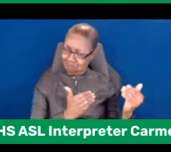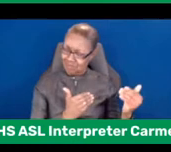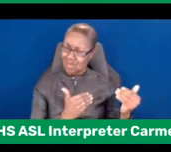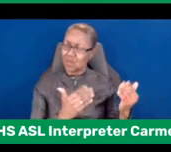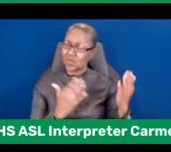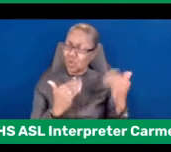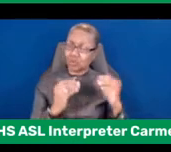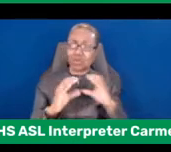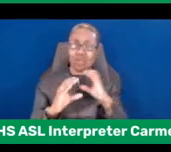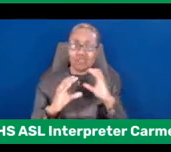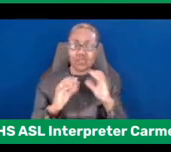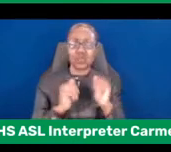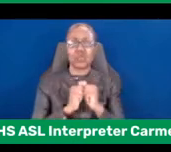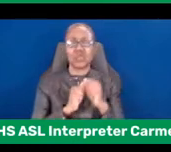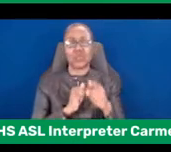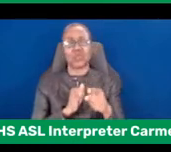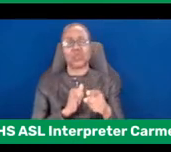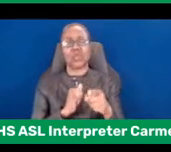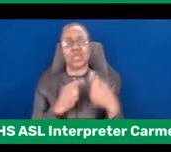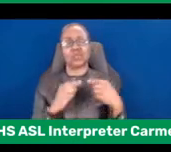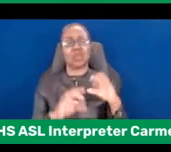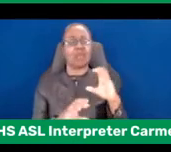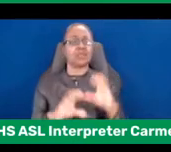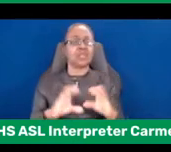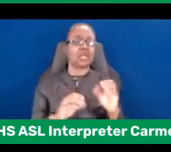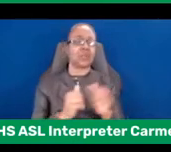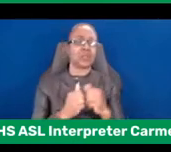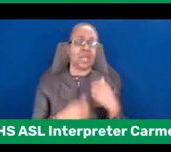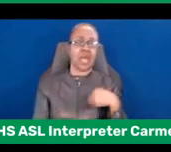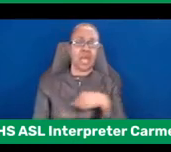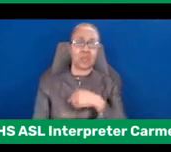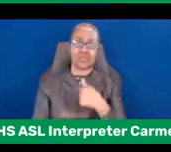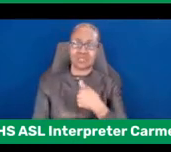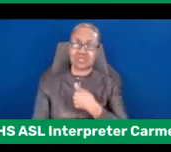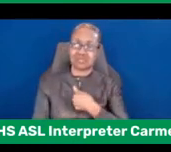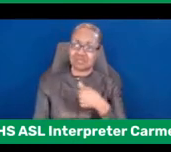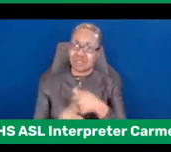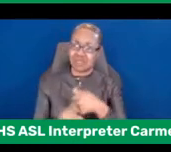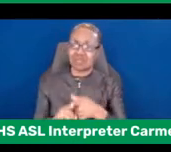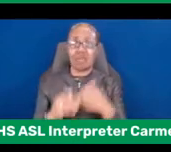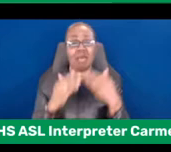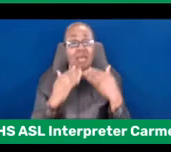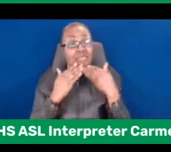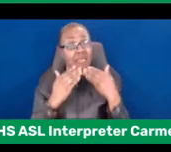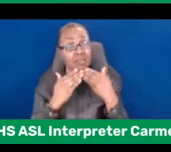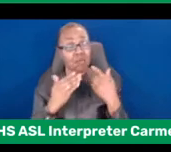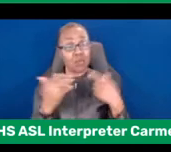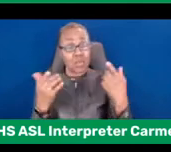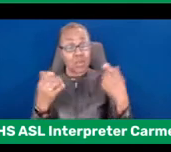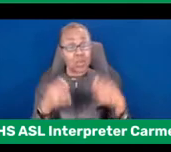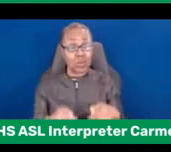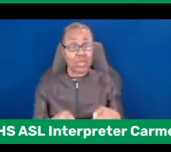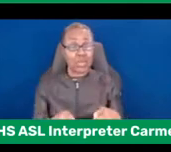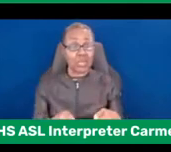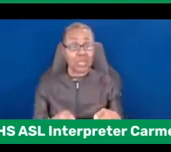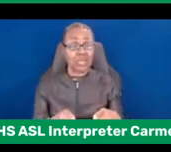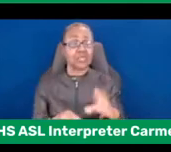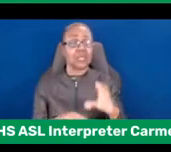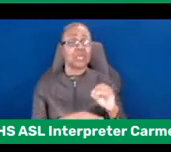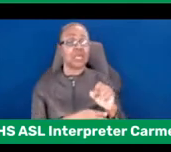with you all as we are chatting amongst ourselves. So just thank you. And we agree. I think the